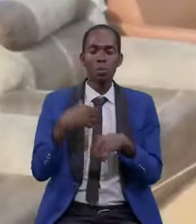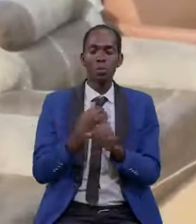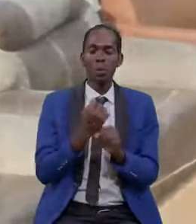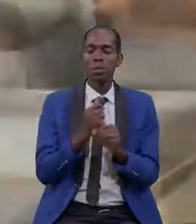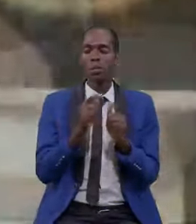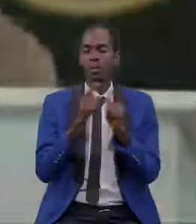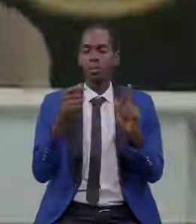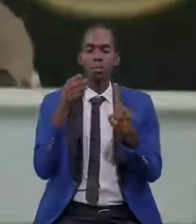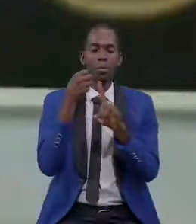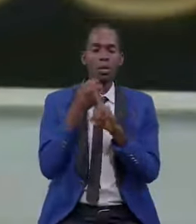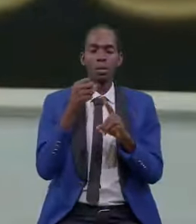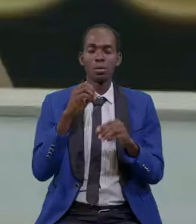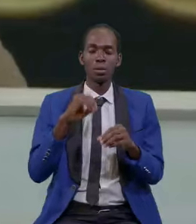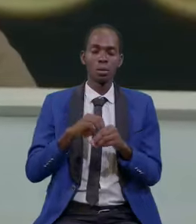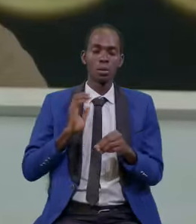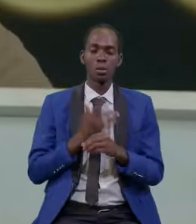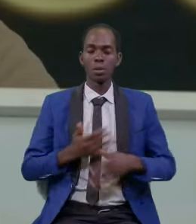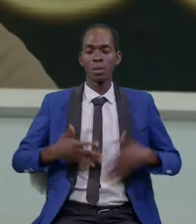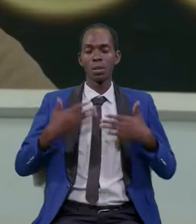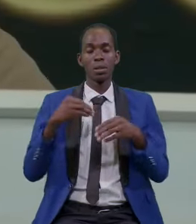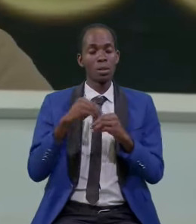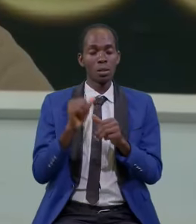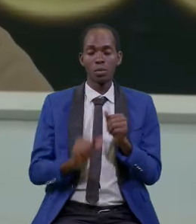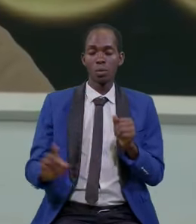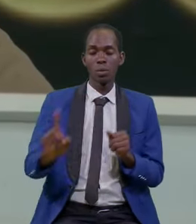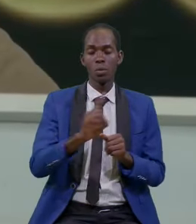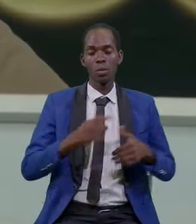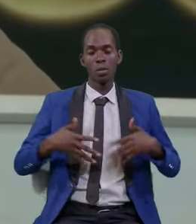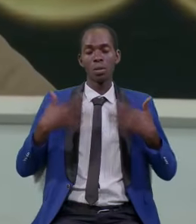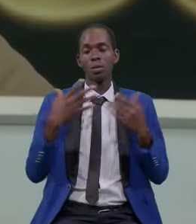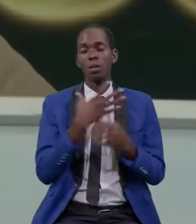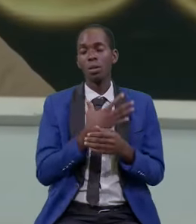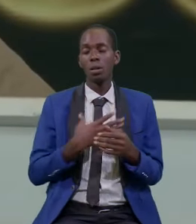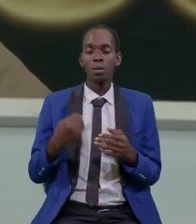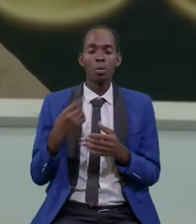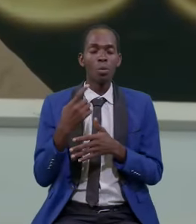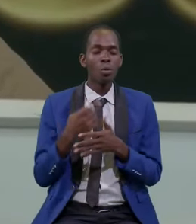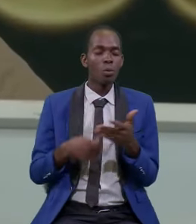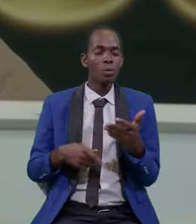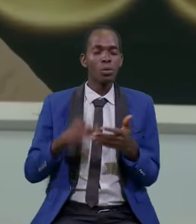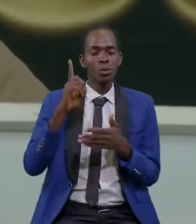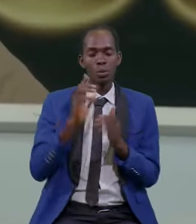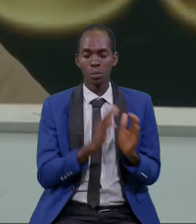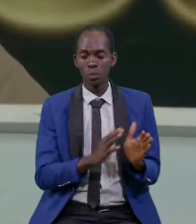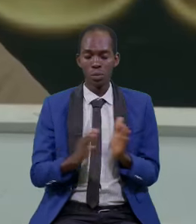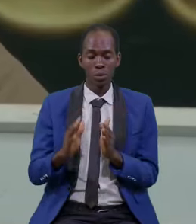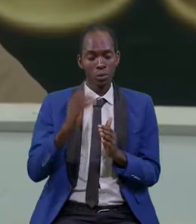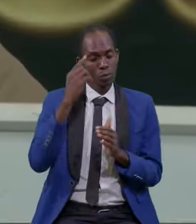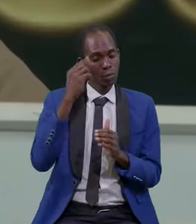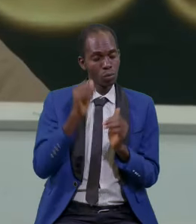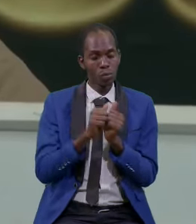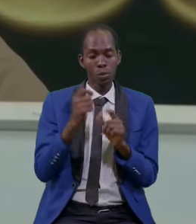life, in every life. And what you intend for the word will accomplish in every